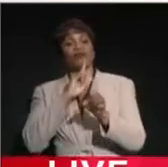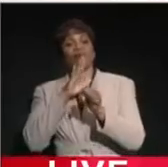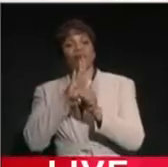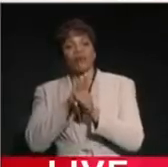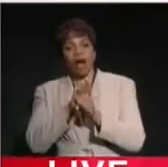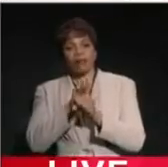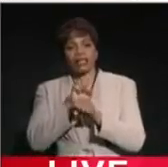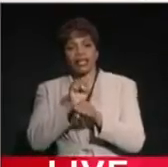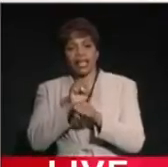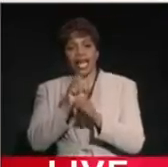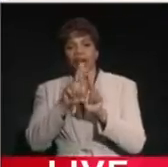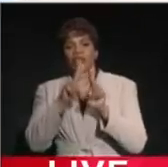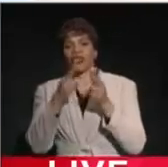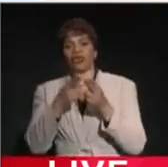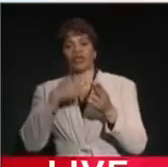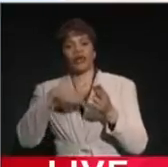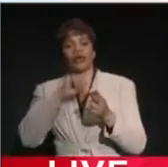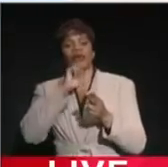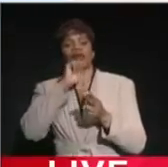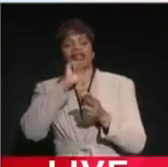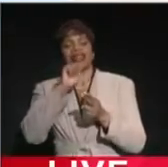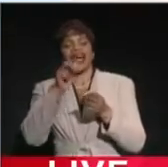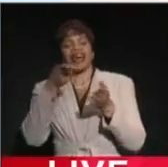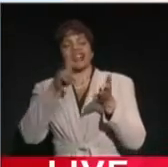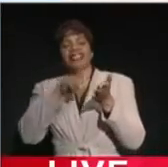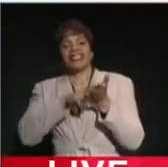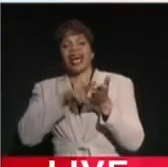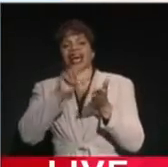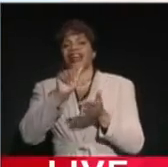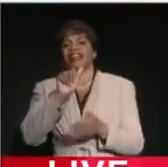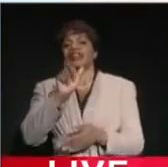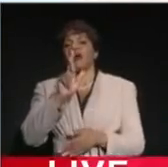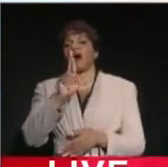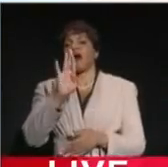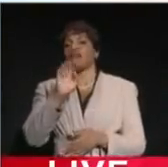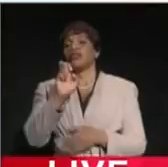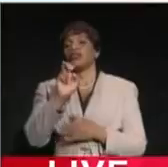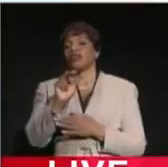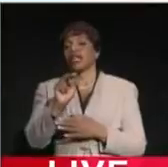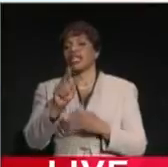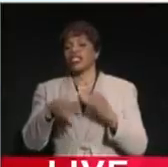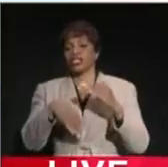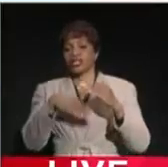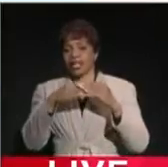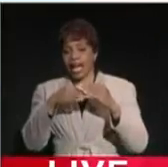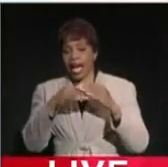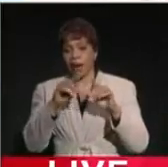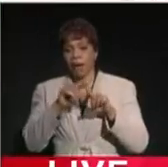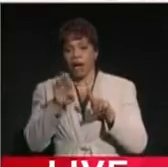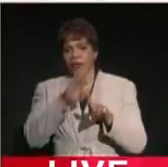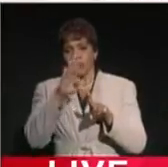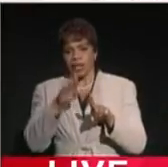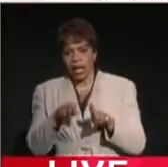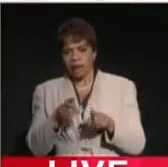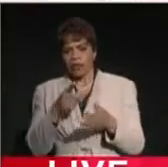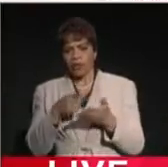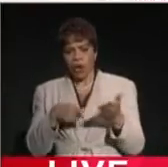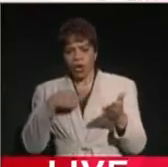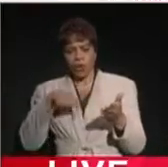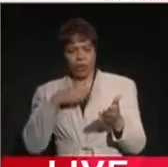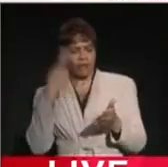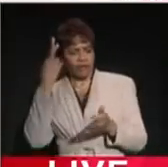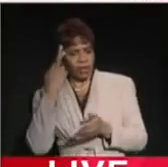unions that he won't sign the arbitration cap or the 2% cap, is never going to see those kinds of savings that we could otherwise realize. Jessica